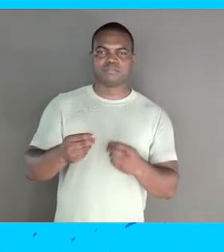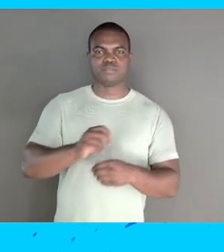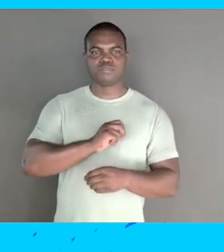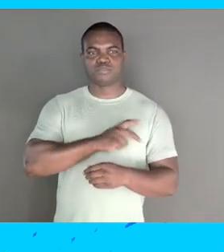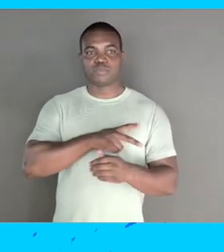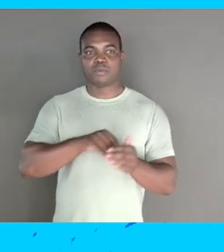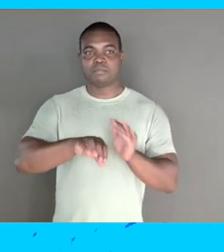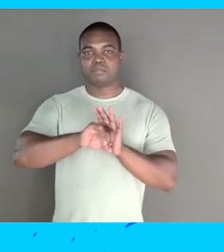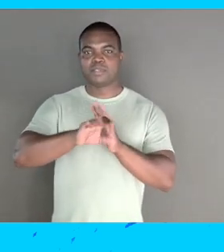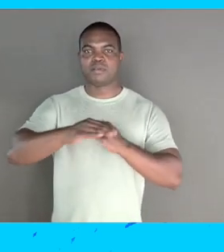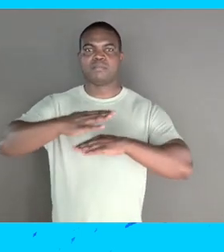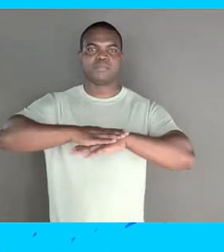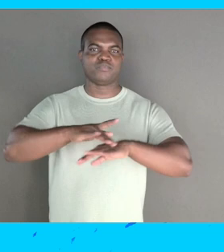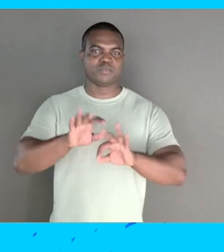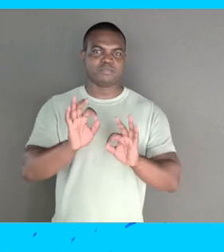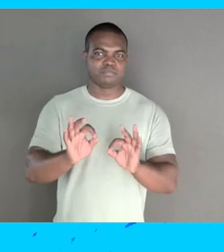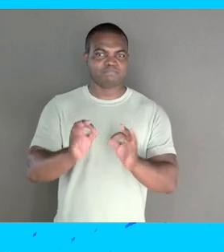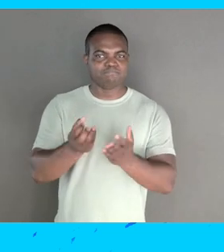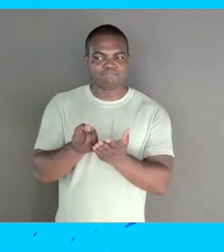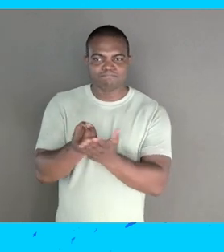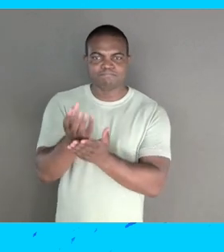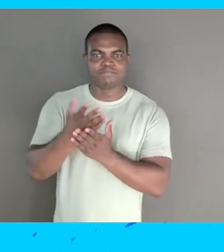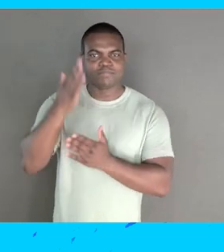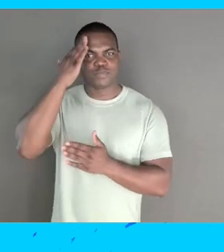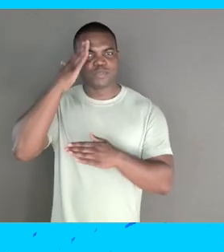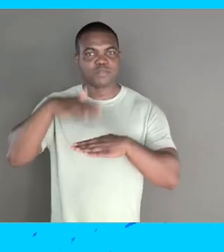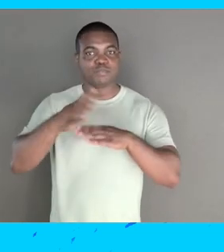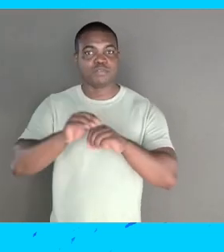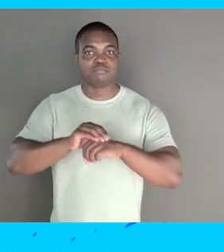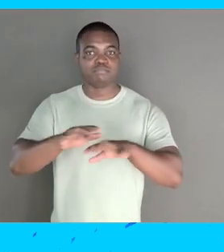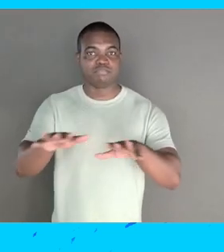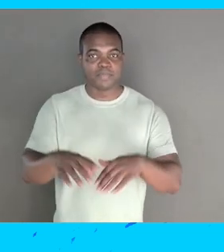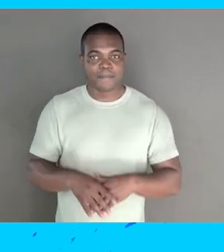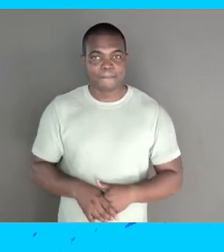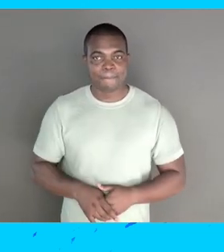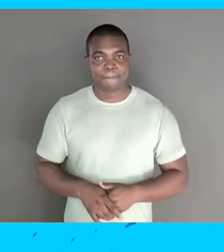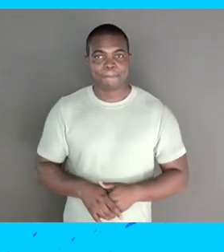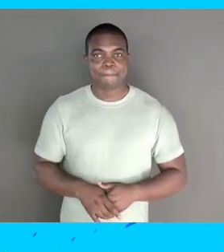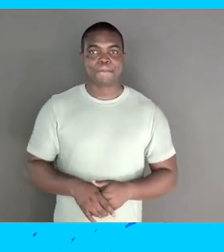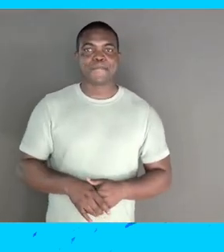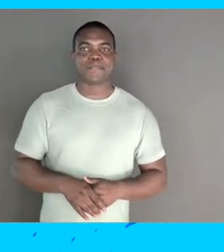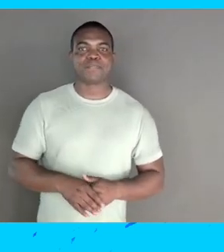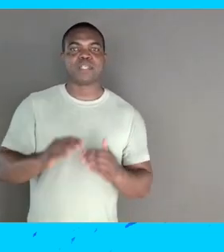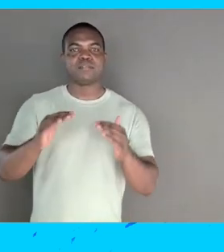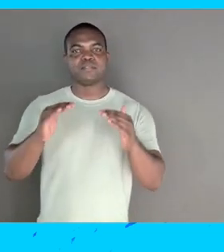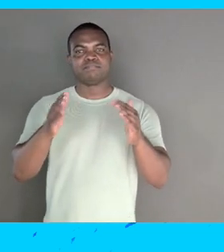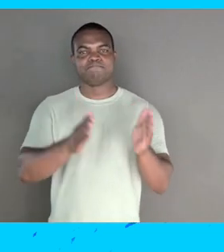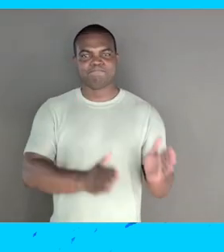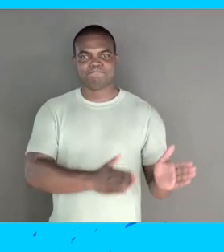the things. And next, we will move to Ryan.